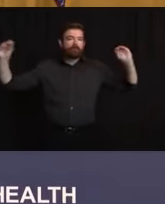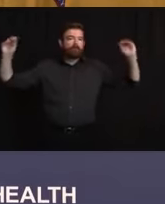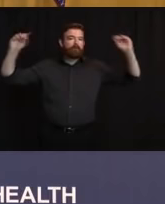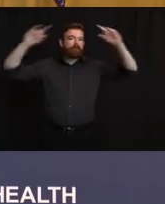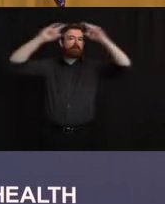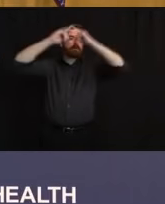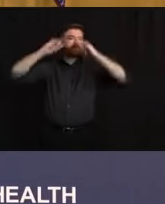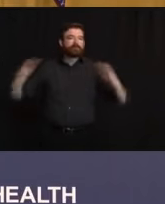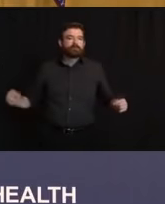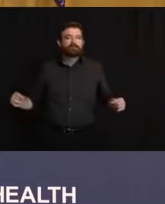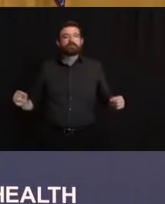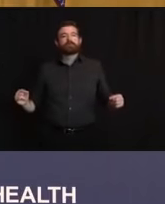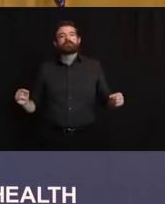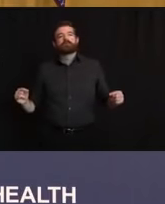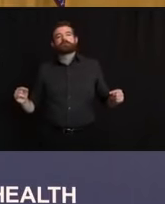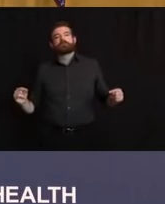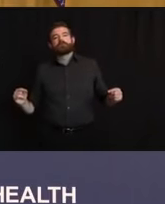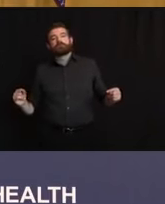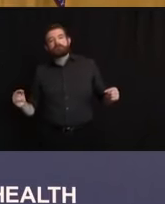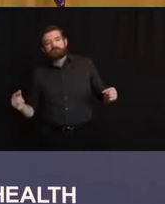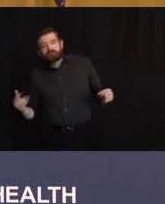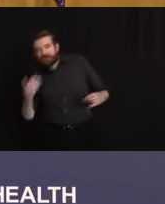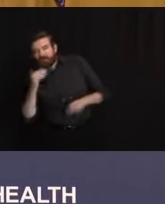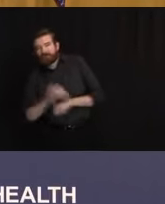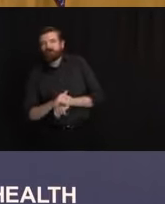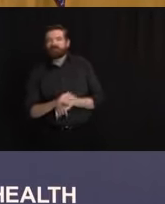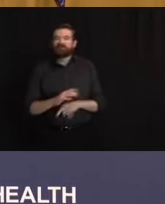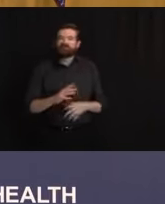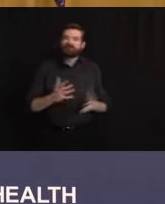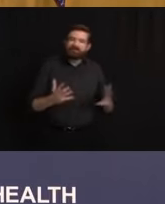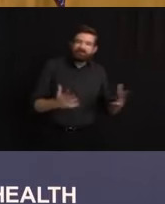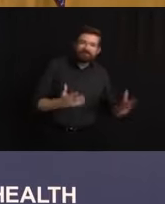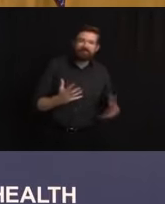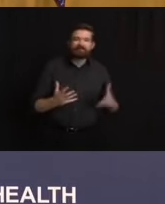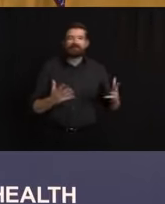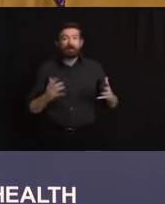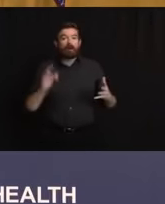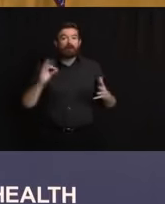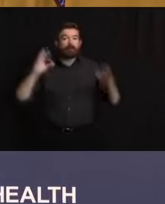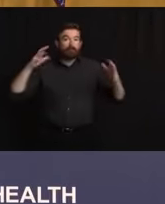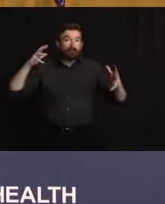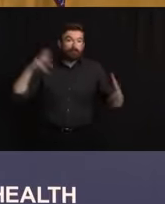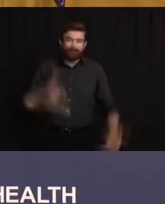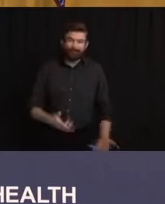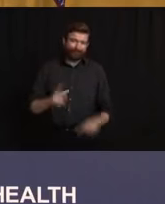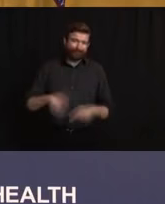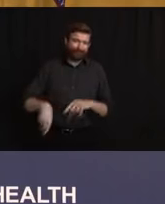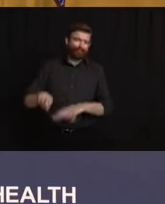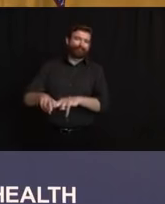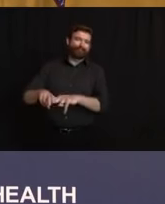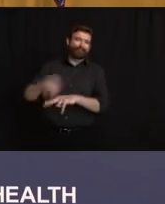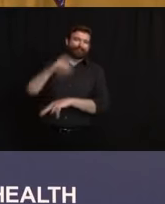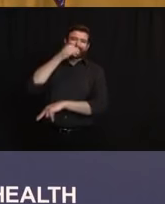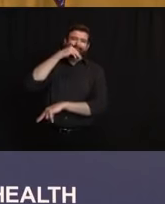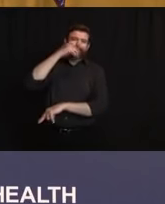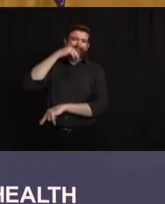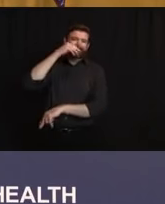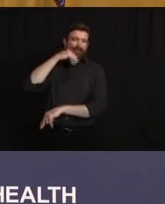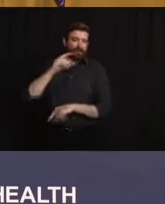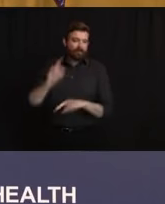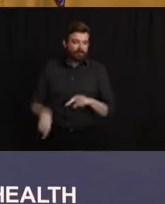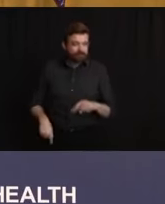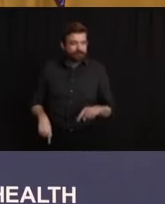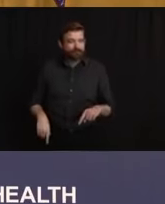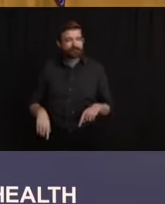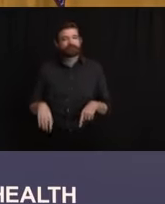been raining, my guess is you wouldn't have seen any of that. So we are, at least for some amount of time here, beholden to Mother Nature. I believe the